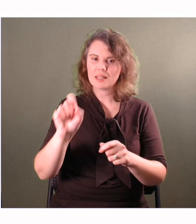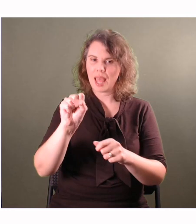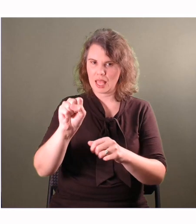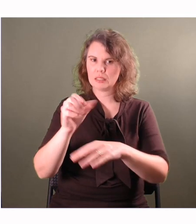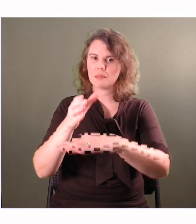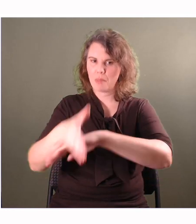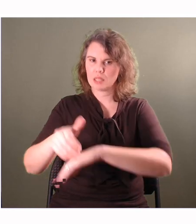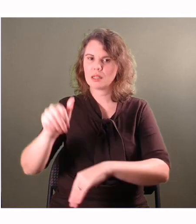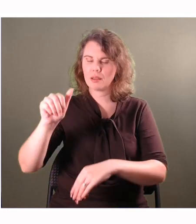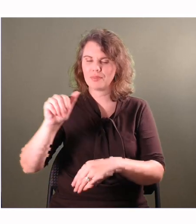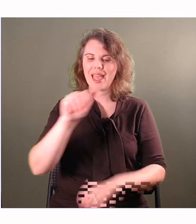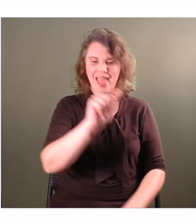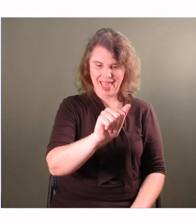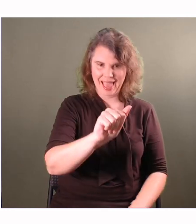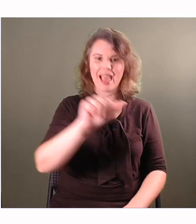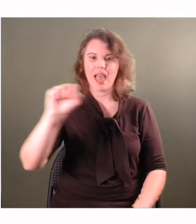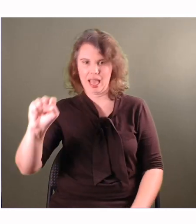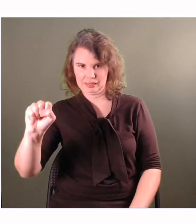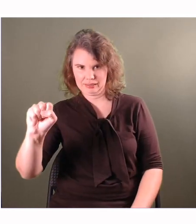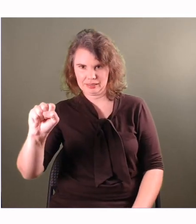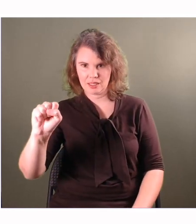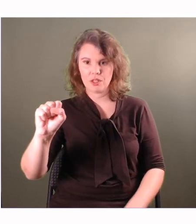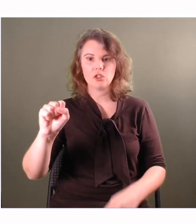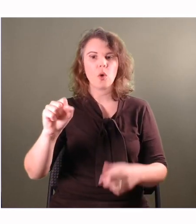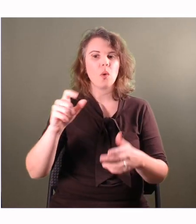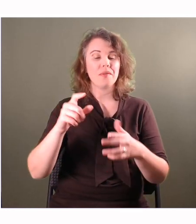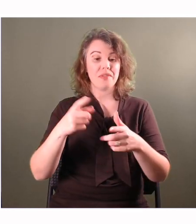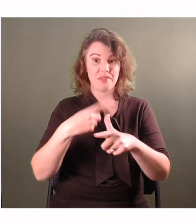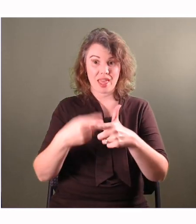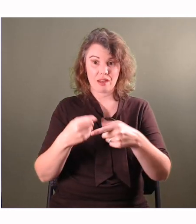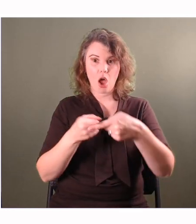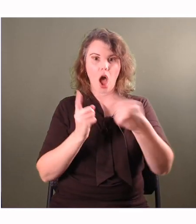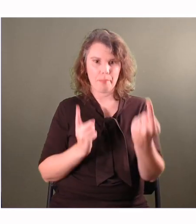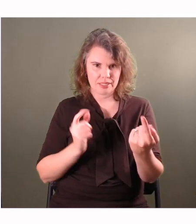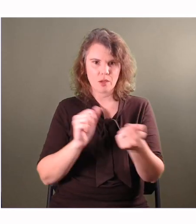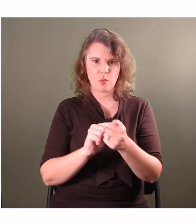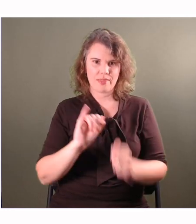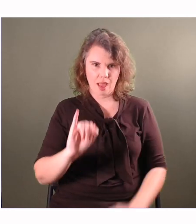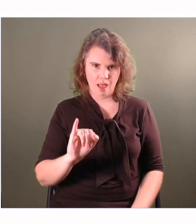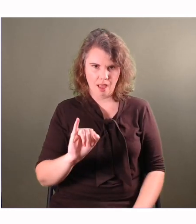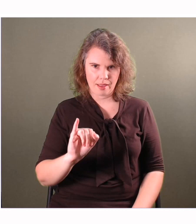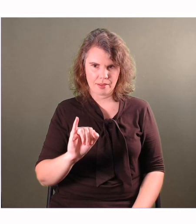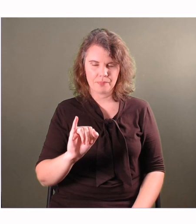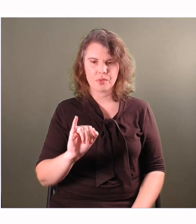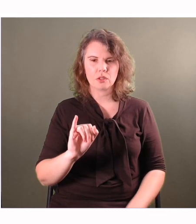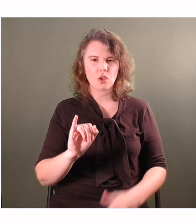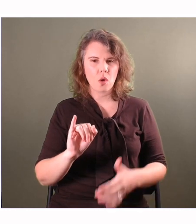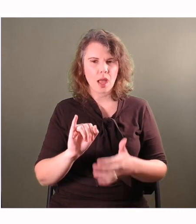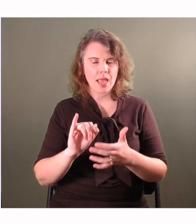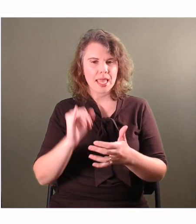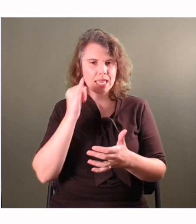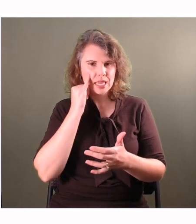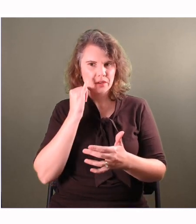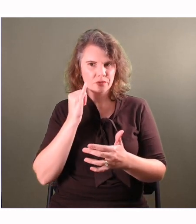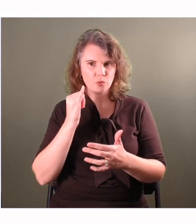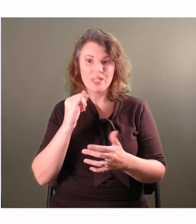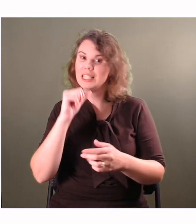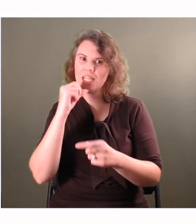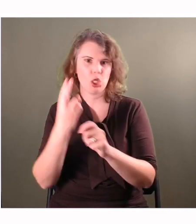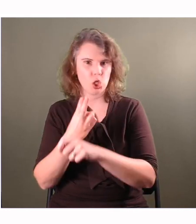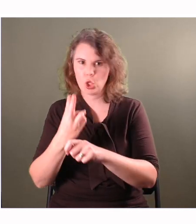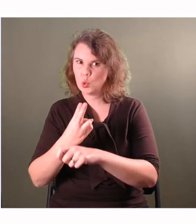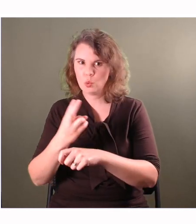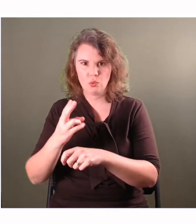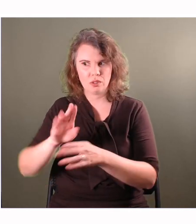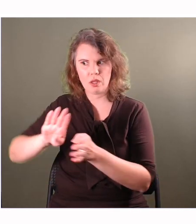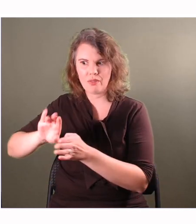What if on day one we blocked the trials by vowel? So we did a bunch of trials where it's